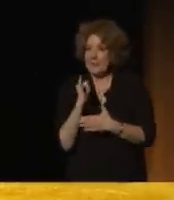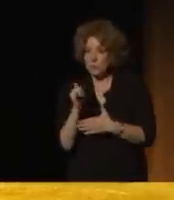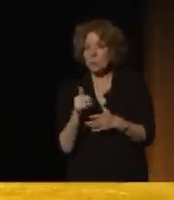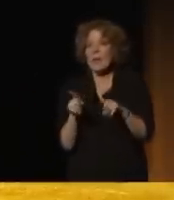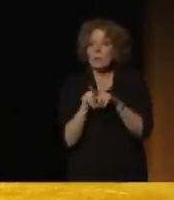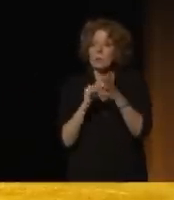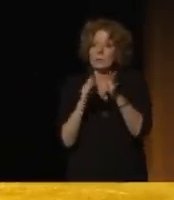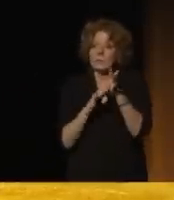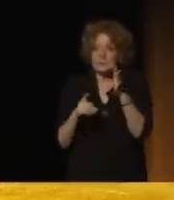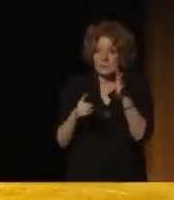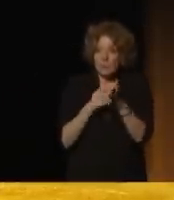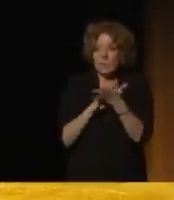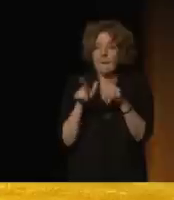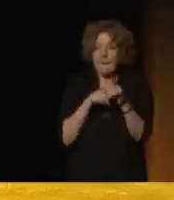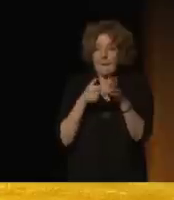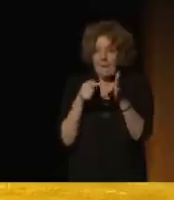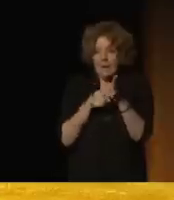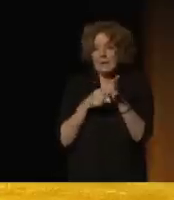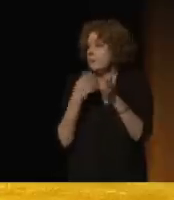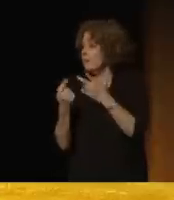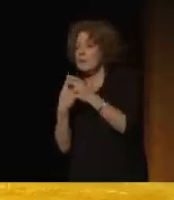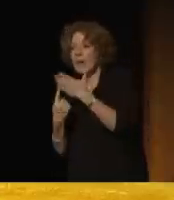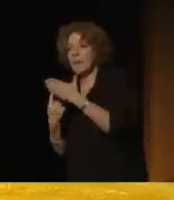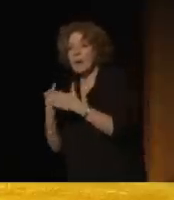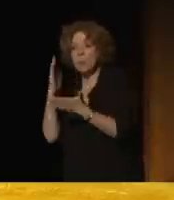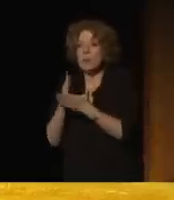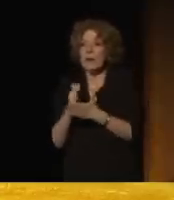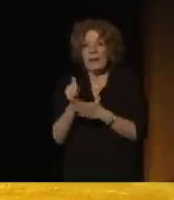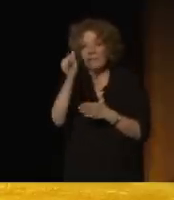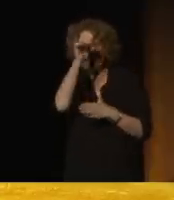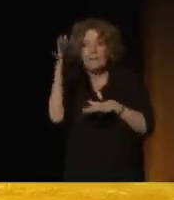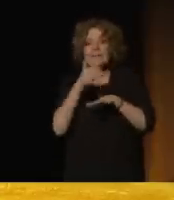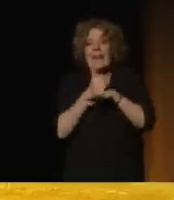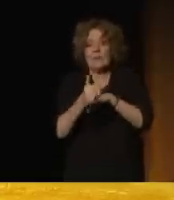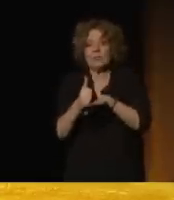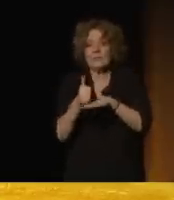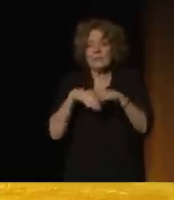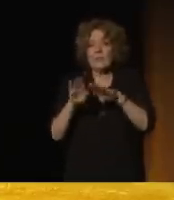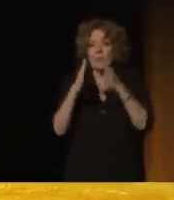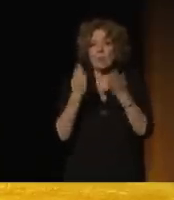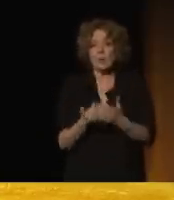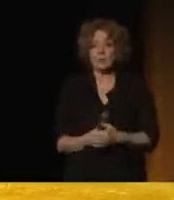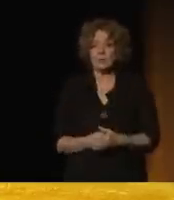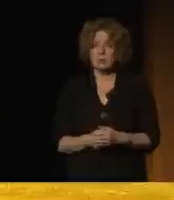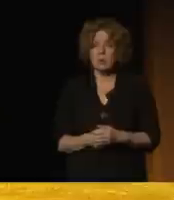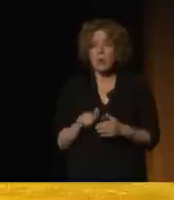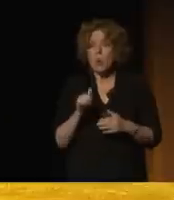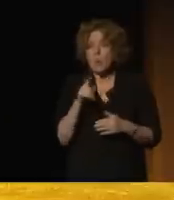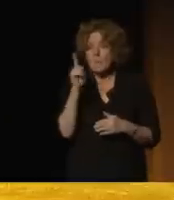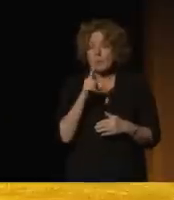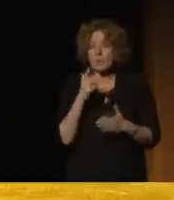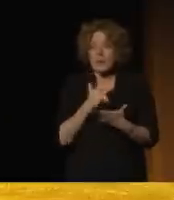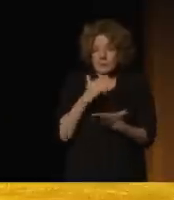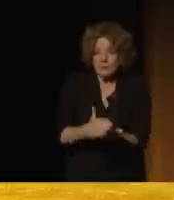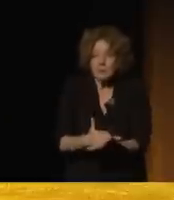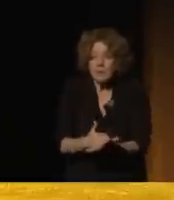came out, and Lupita Luongo, and some of the most famous actresses in the world saying, or those who got stalled,